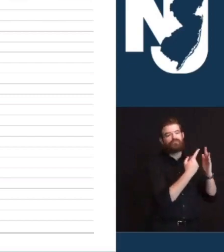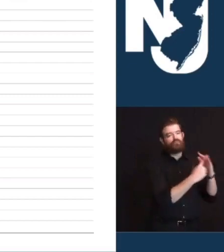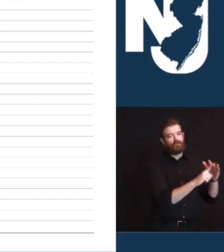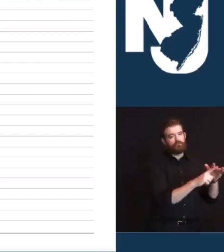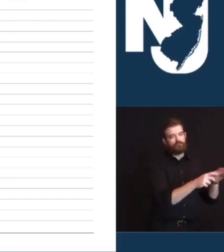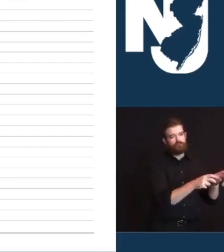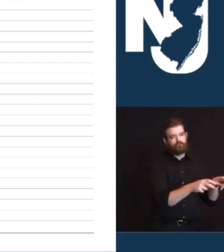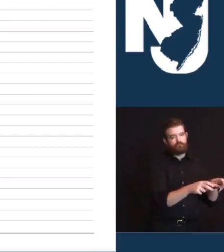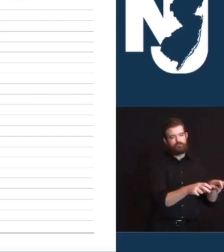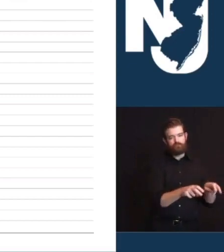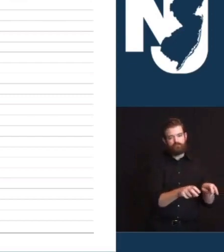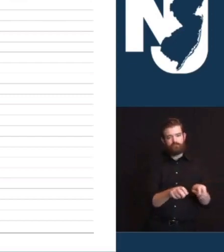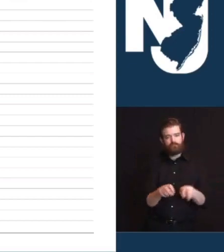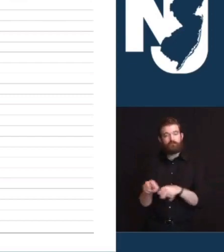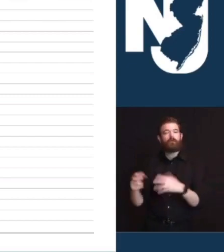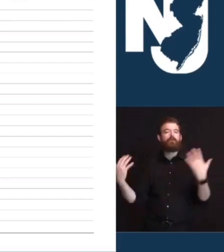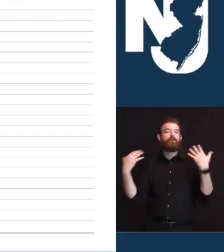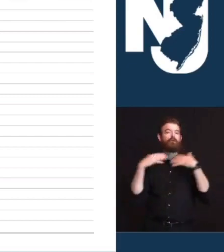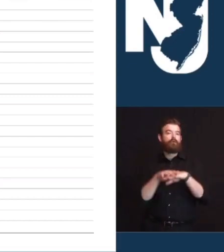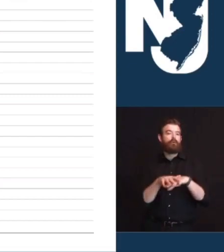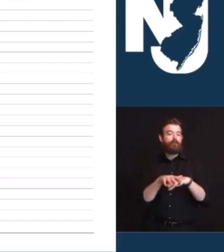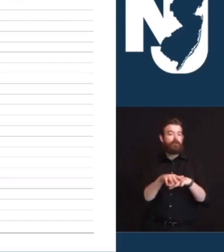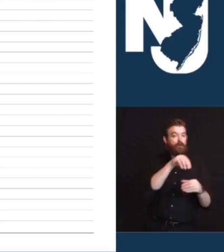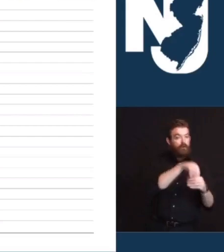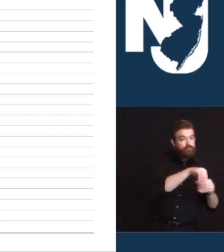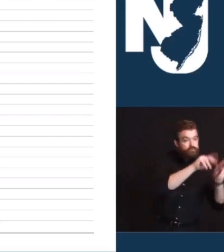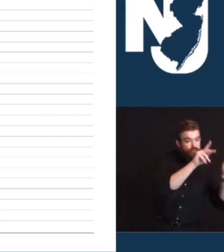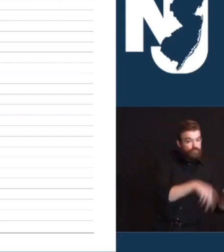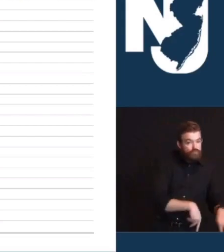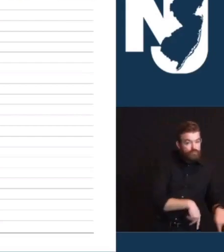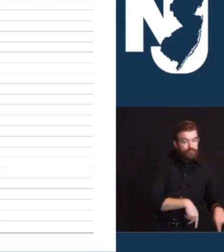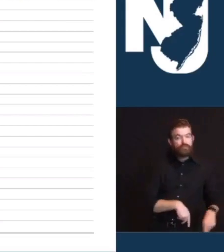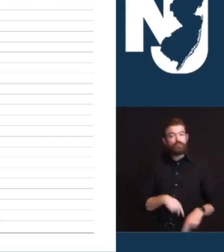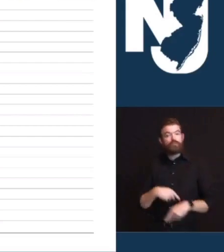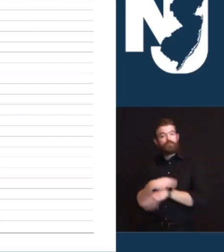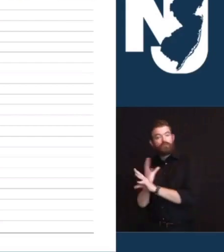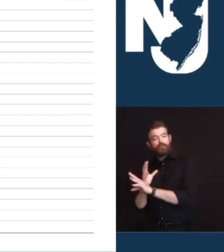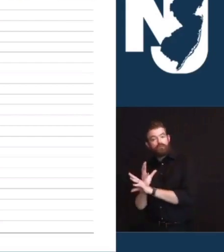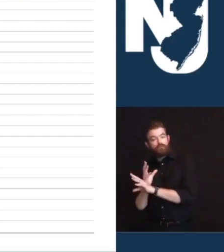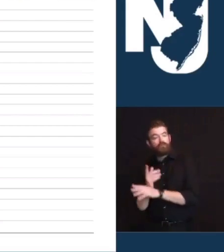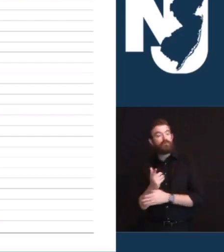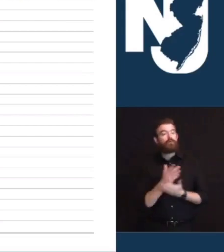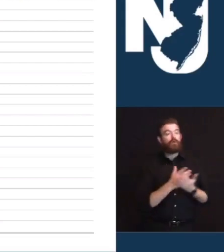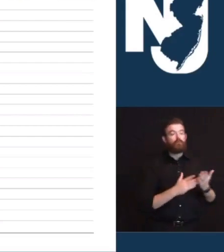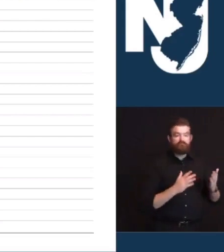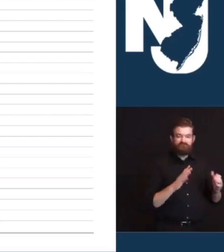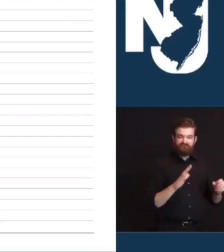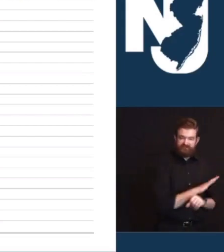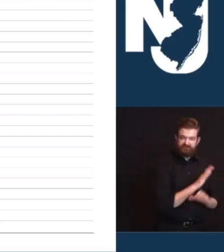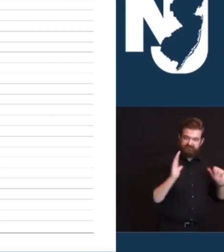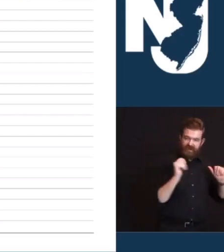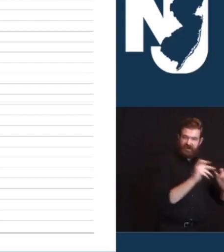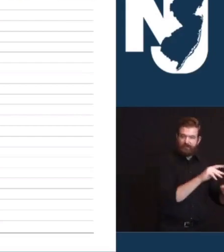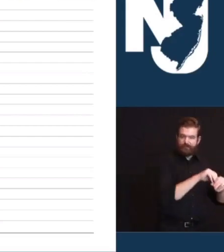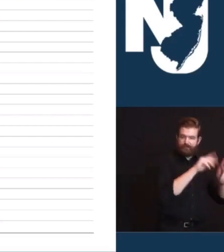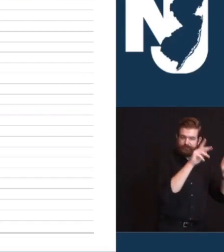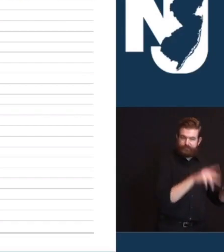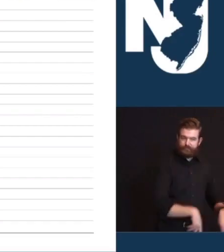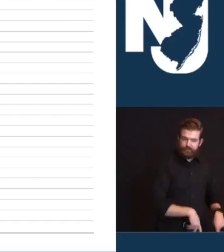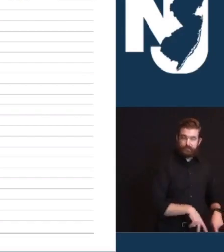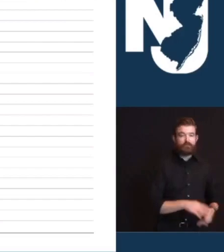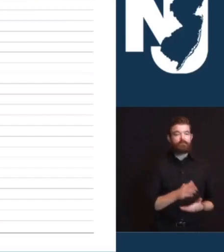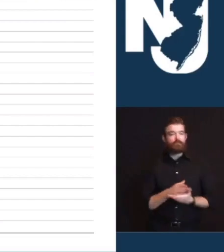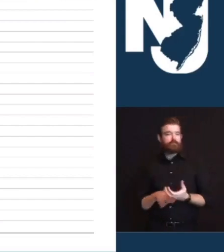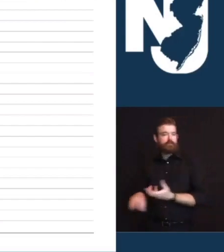some cases to full-on in-person, or in other cases to a combination. And that's what we expected to happen